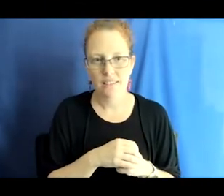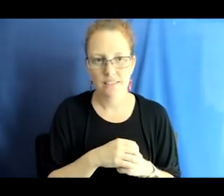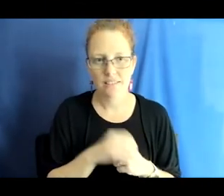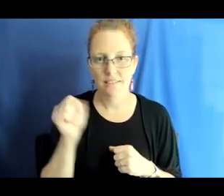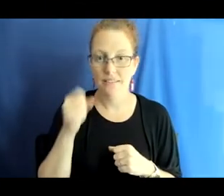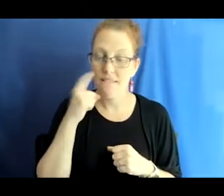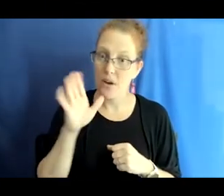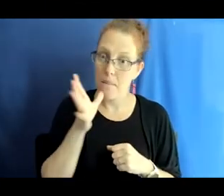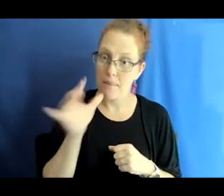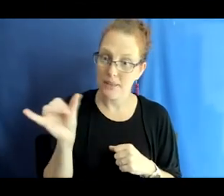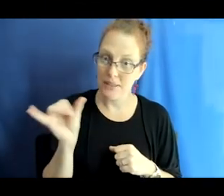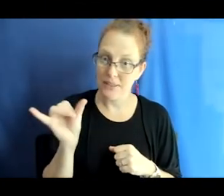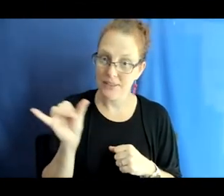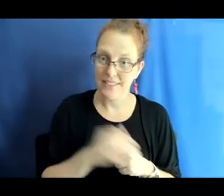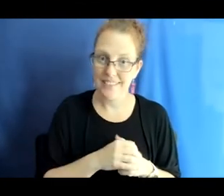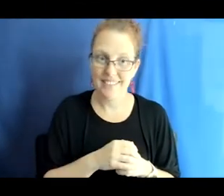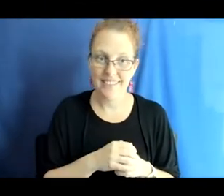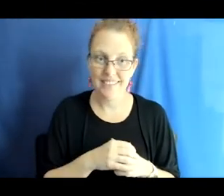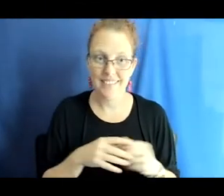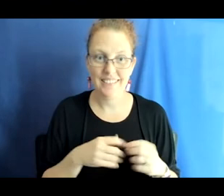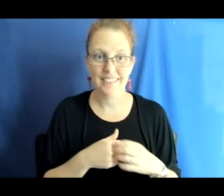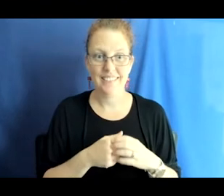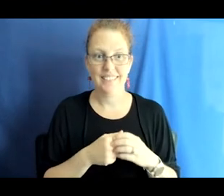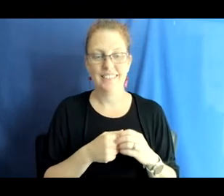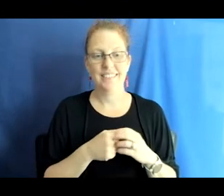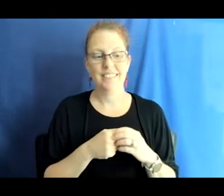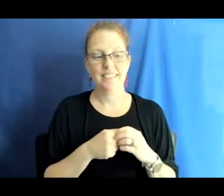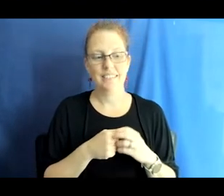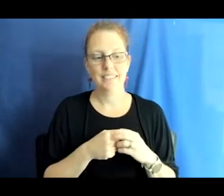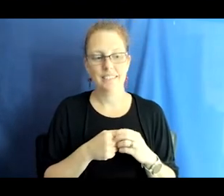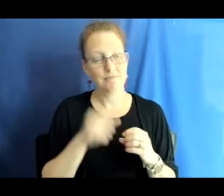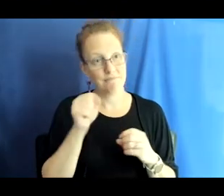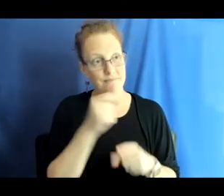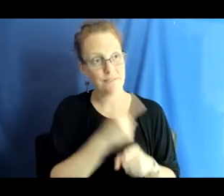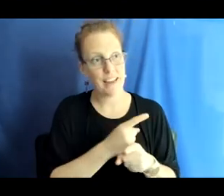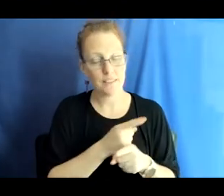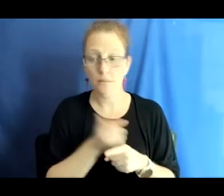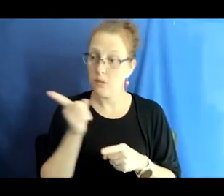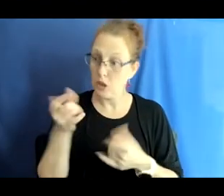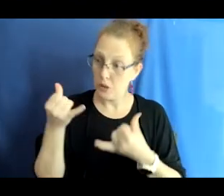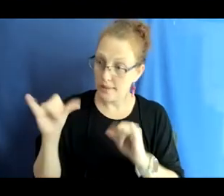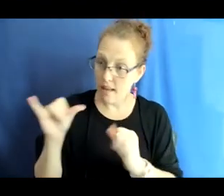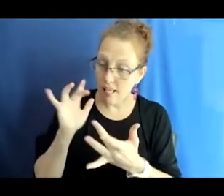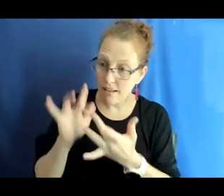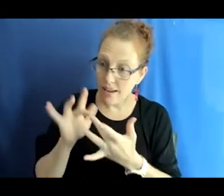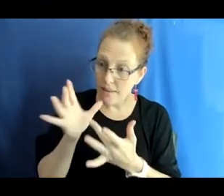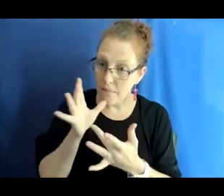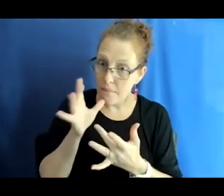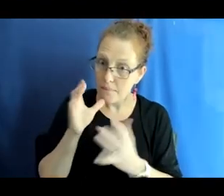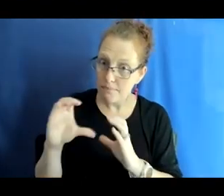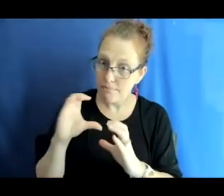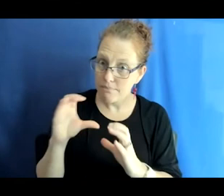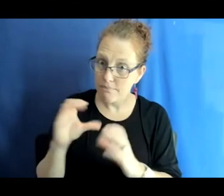mom too. Yeah, and for my mom, yeah. So do you have a regular sort of communication with her now?